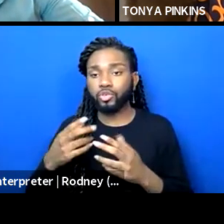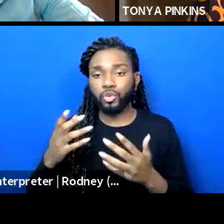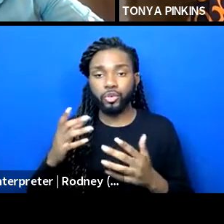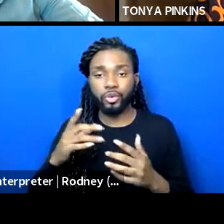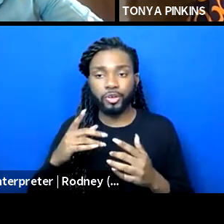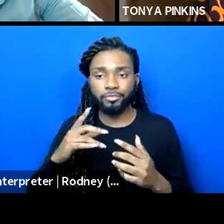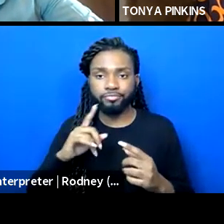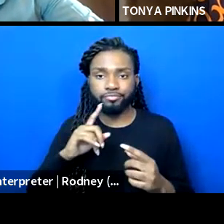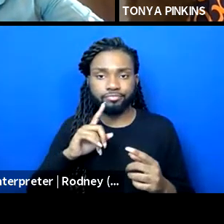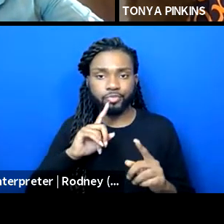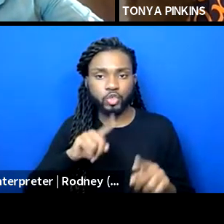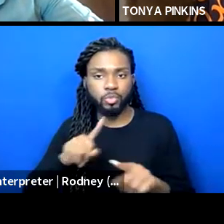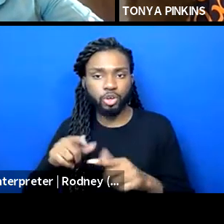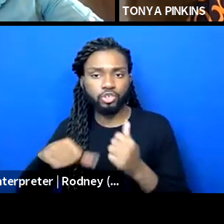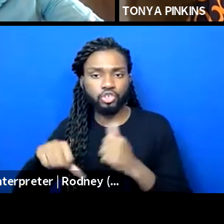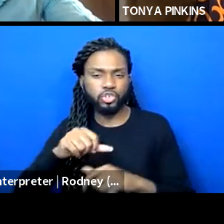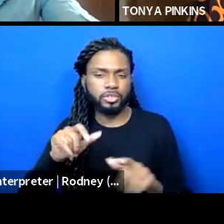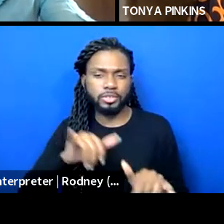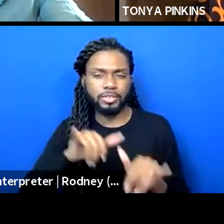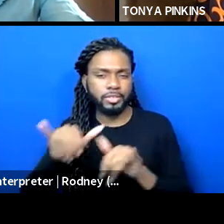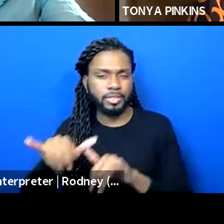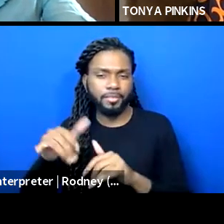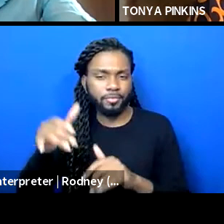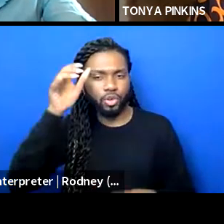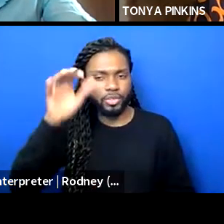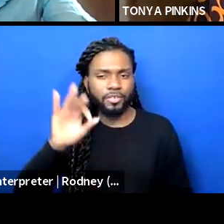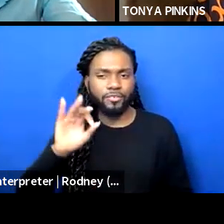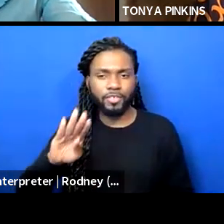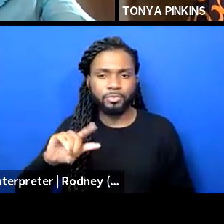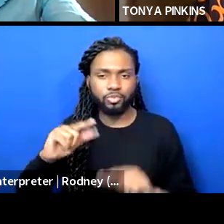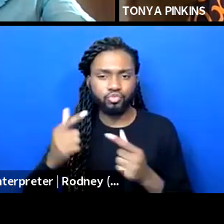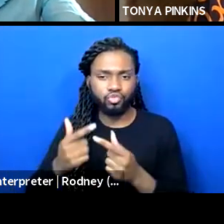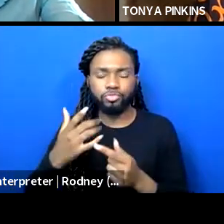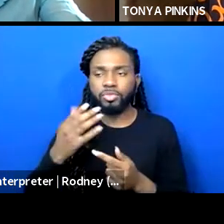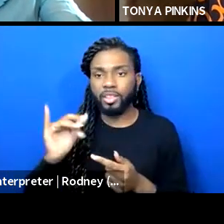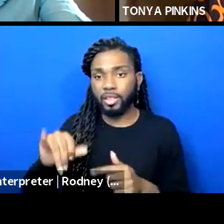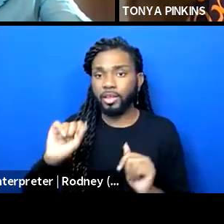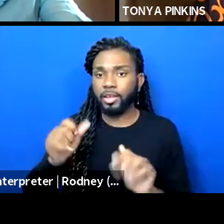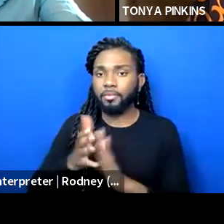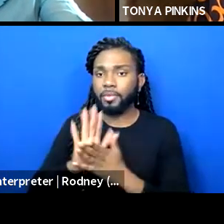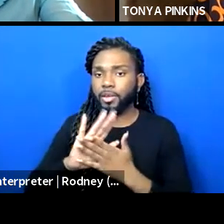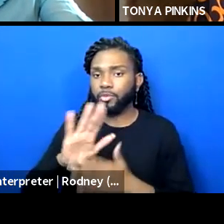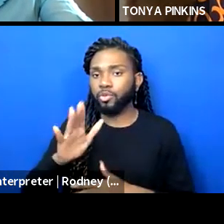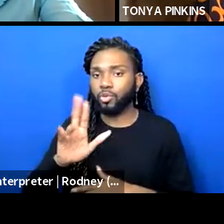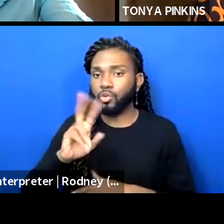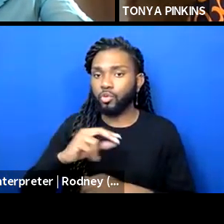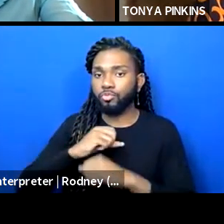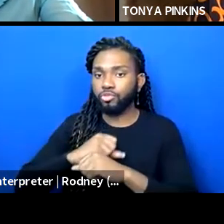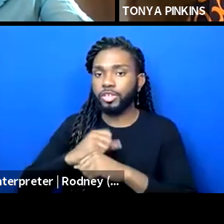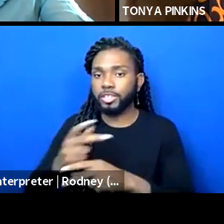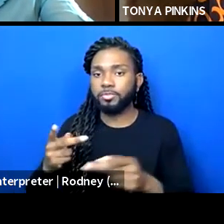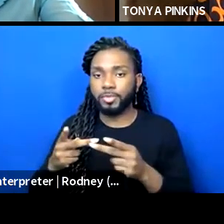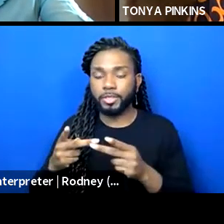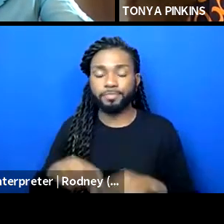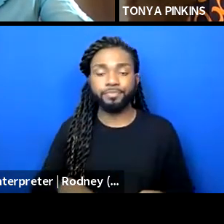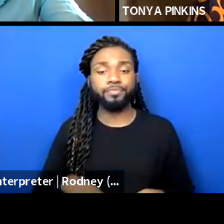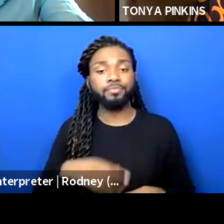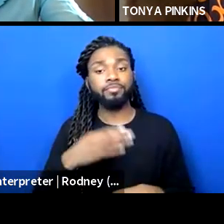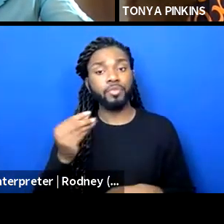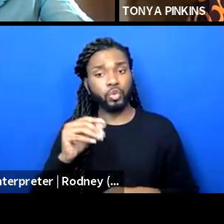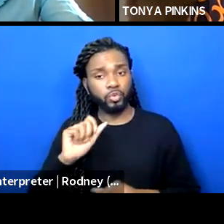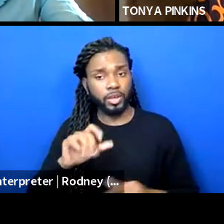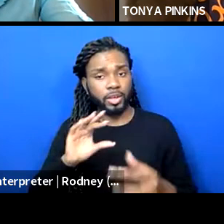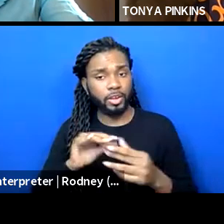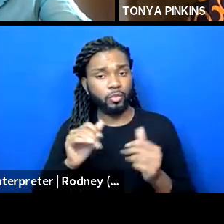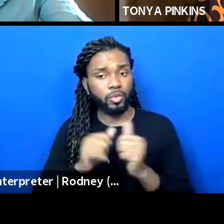Facebook groups. And those can also be protected spaces. And you can connect with people on the platform, you